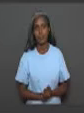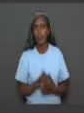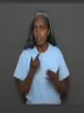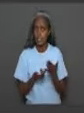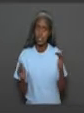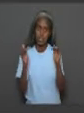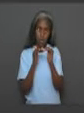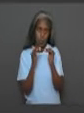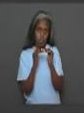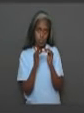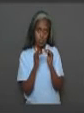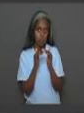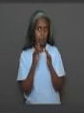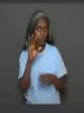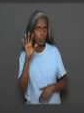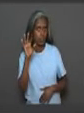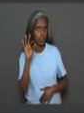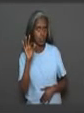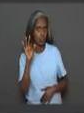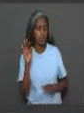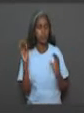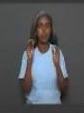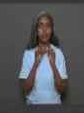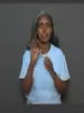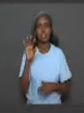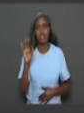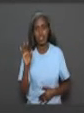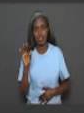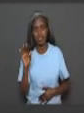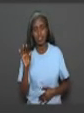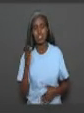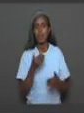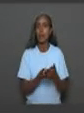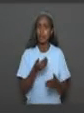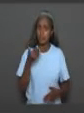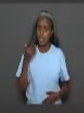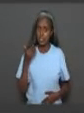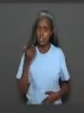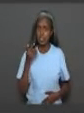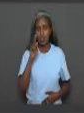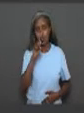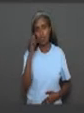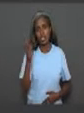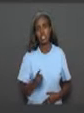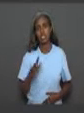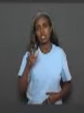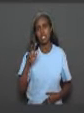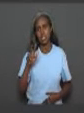This equals 9 plus 9 minus